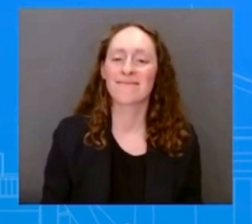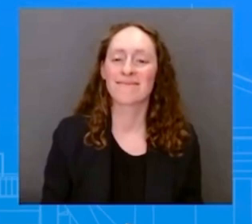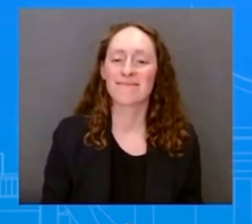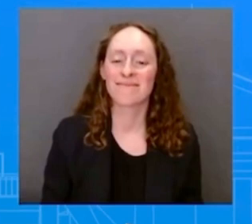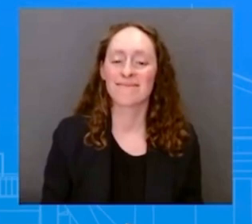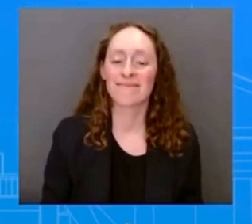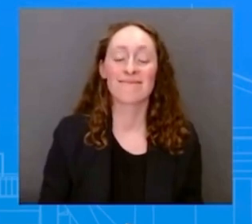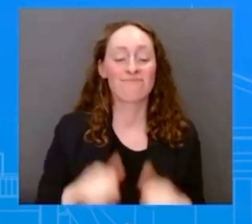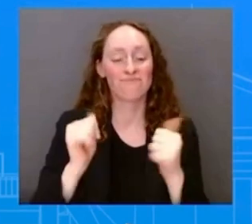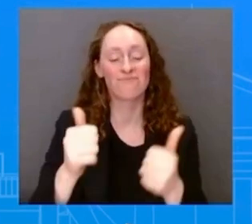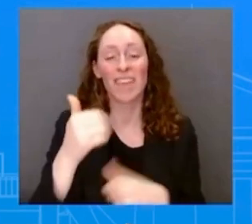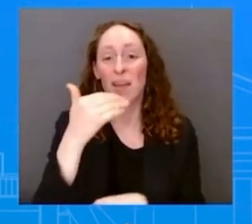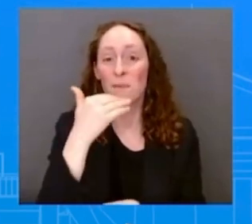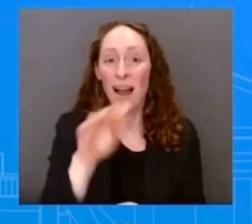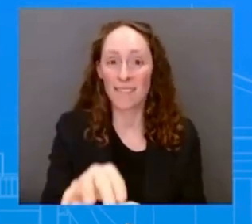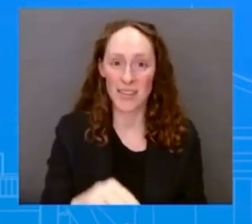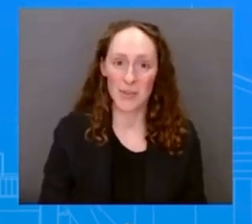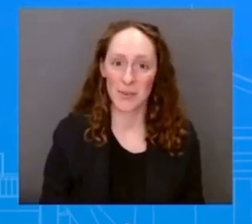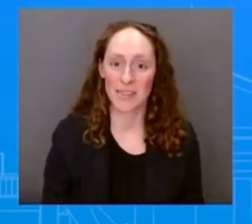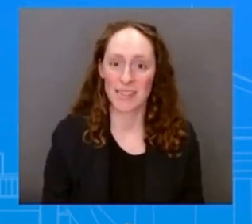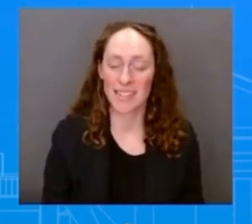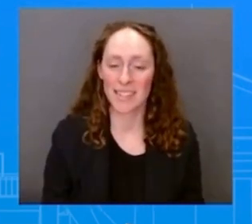You never know what you're going to get when you say that.